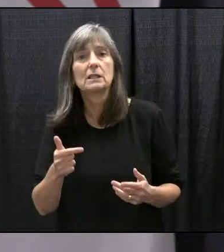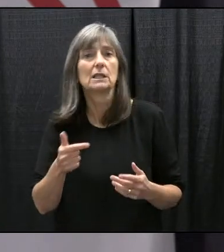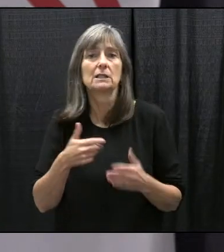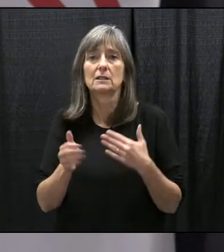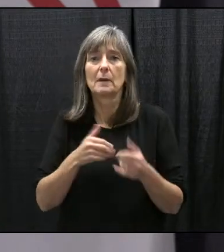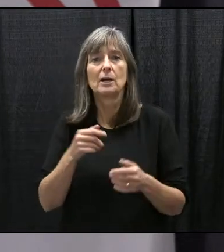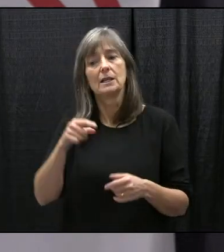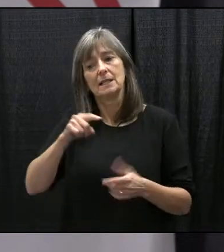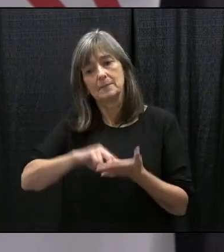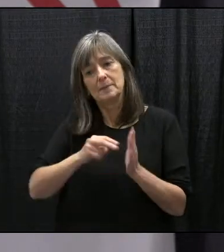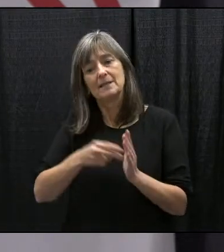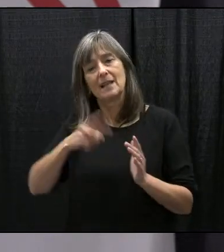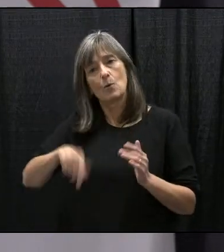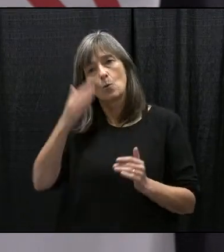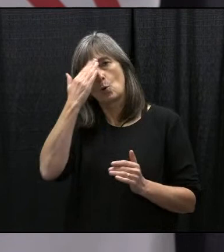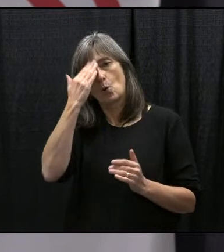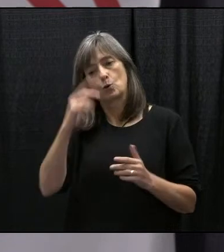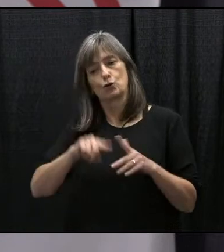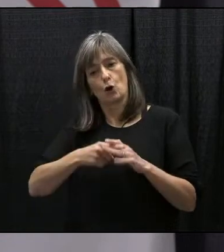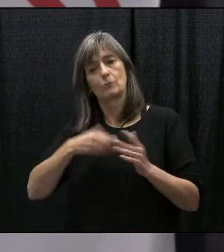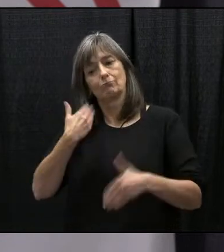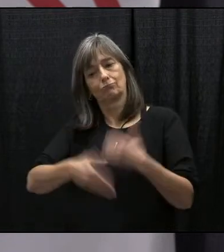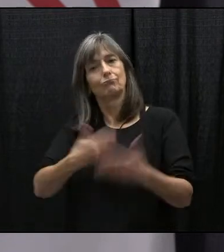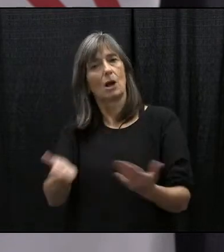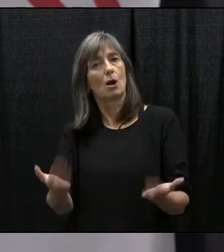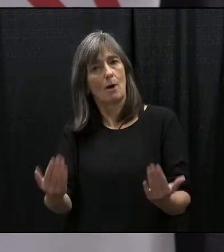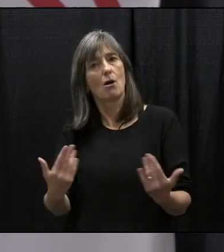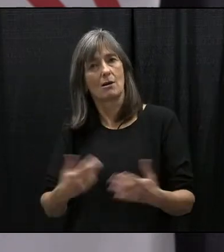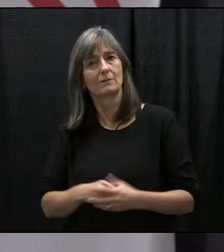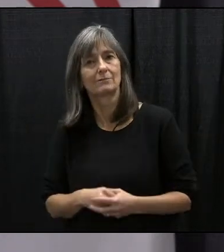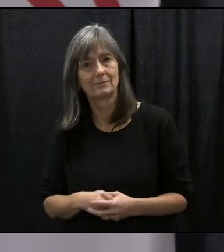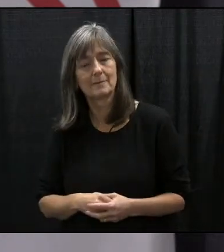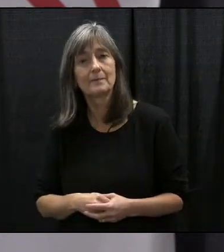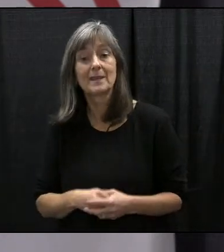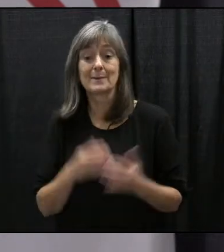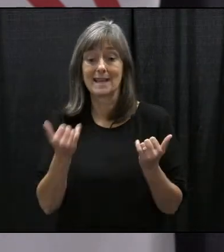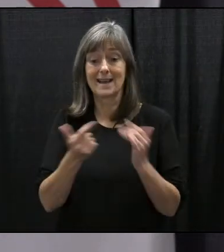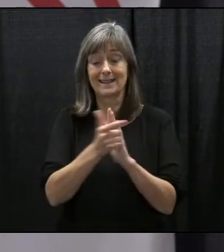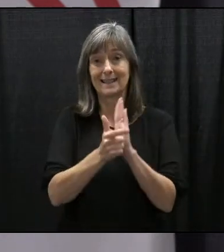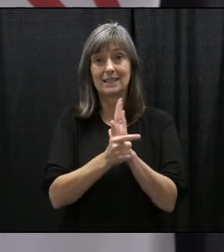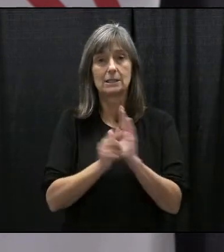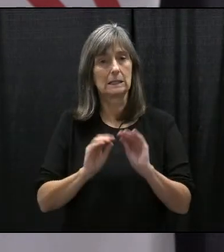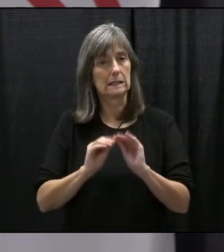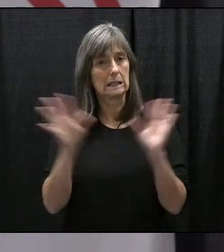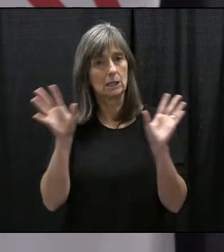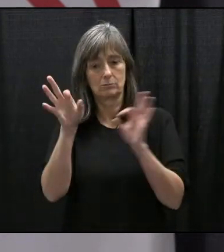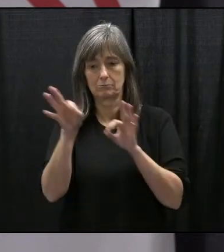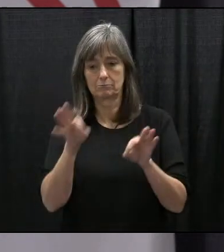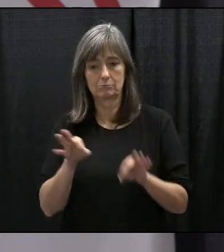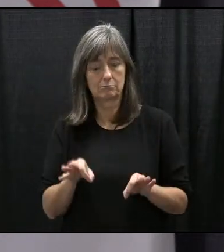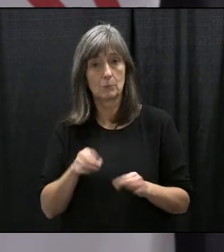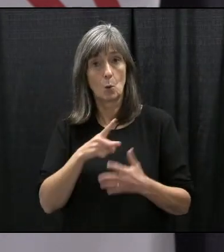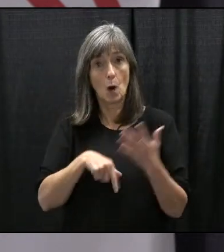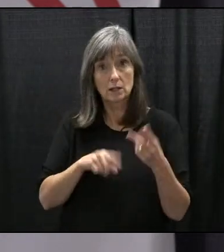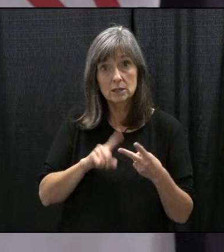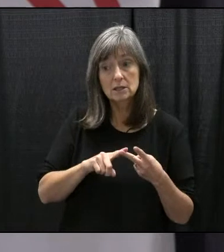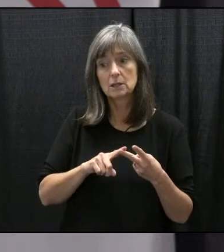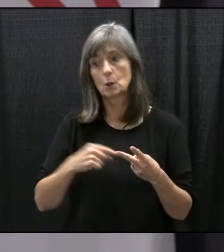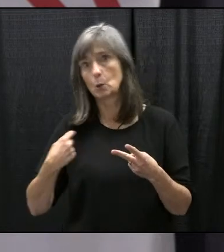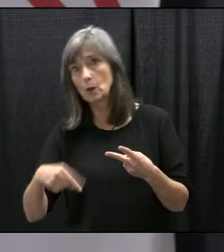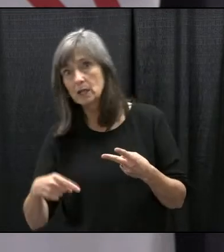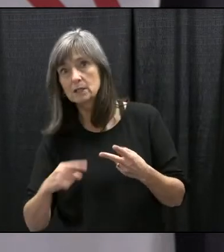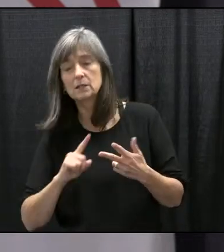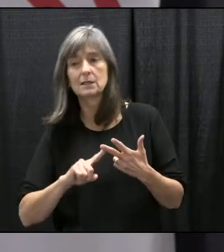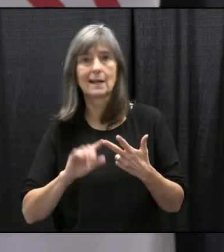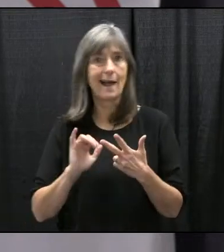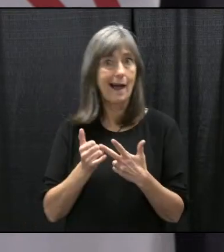quote-unquote engagement will be on this. The legislation now clearly spells out what we're going to do, how we're going to do it, and basically when we're going to do